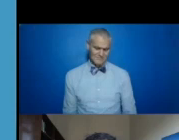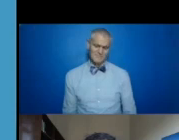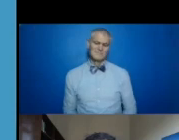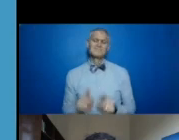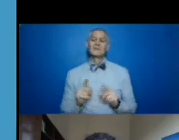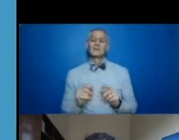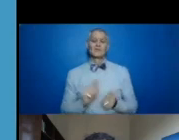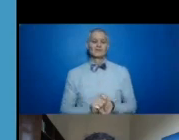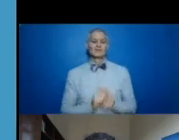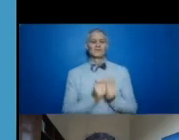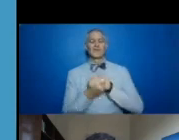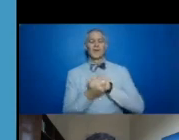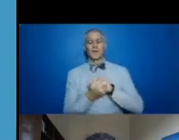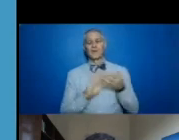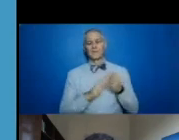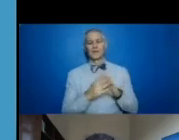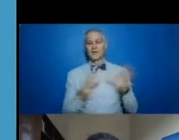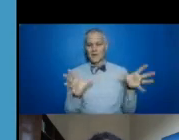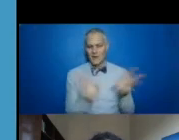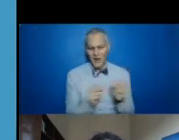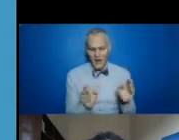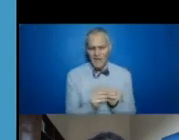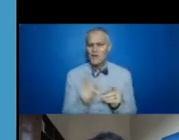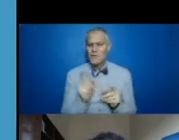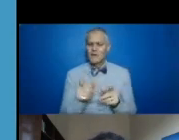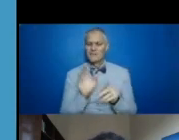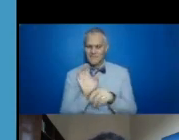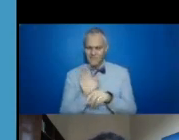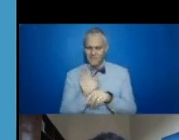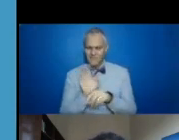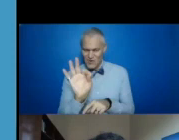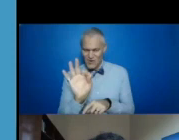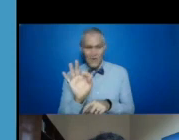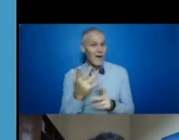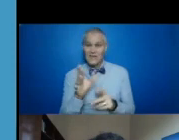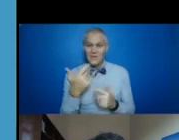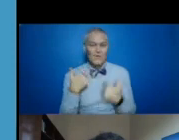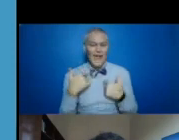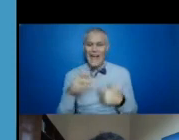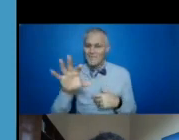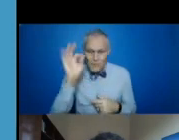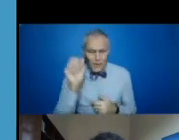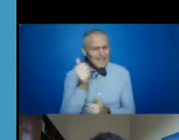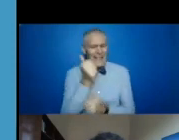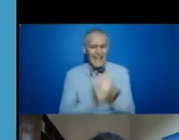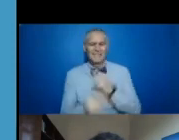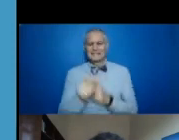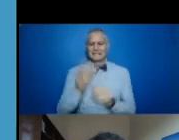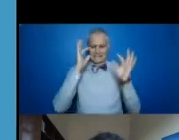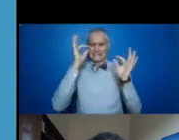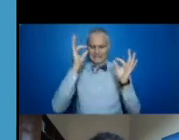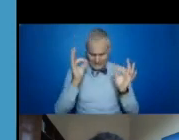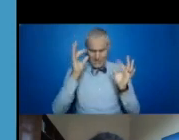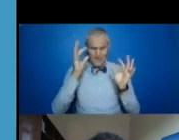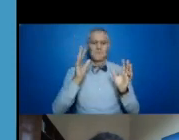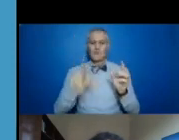you require choice is because the choice is always available. With every decision that we make, with every action, with